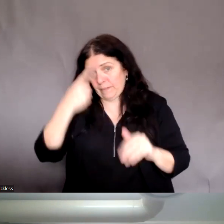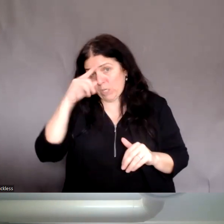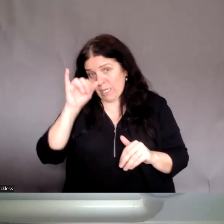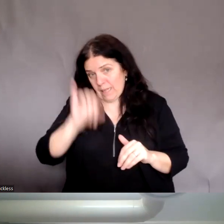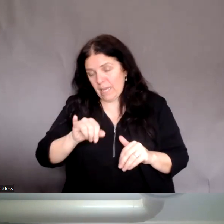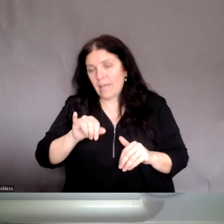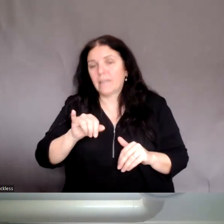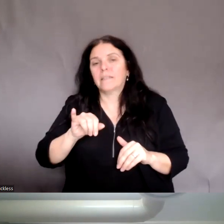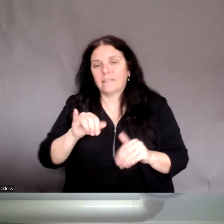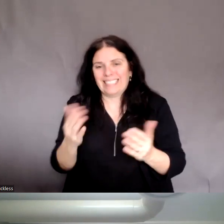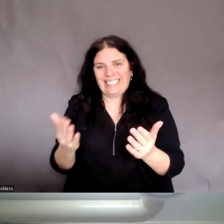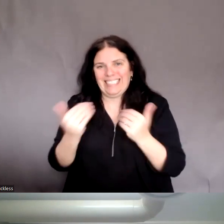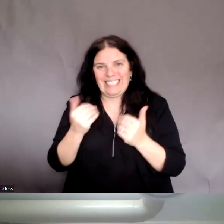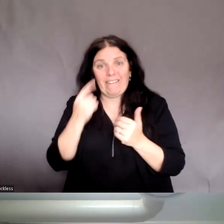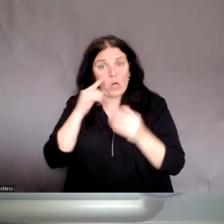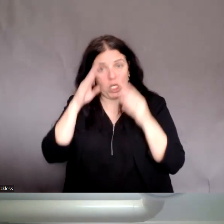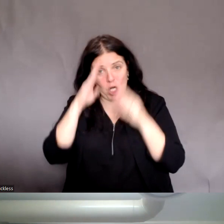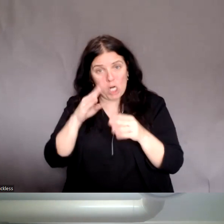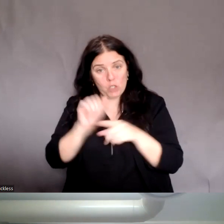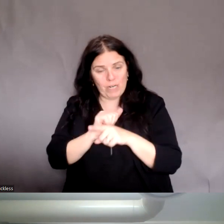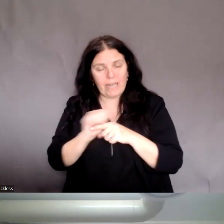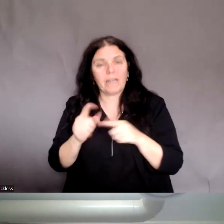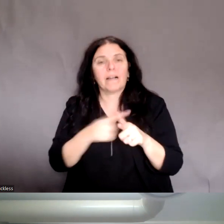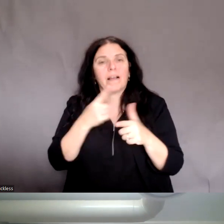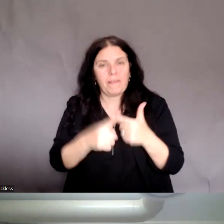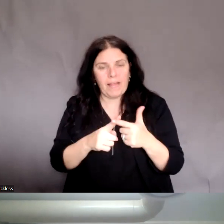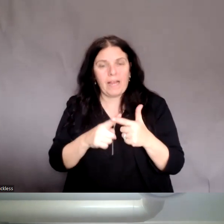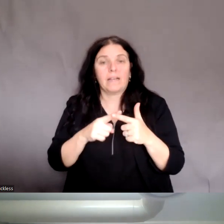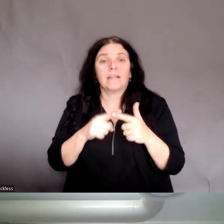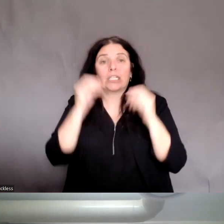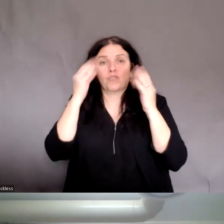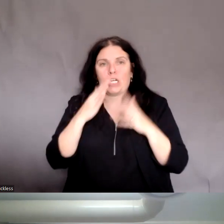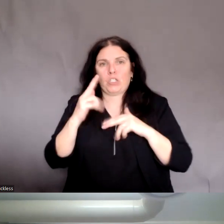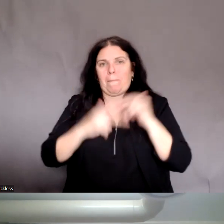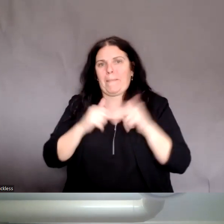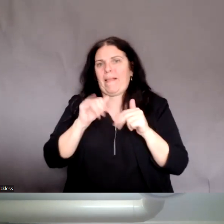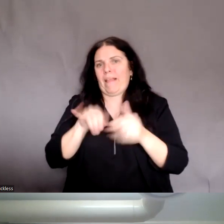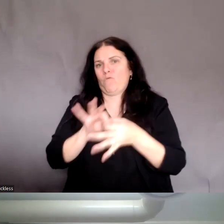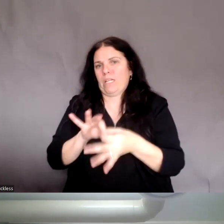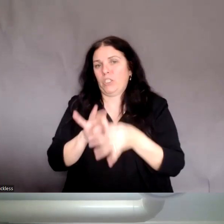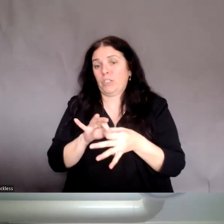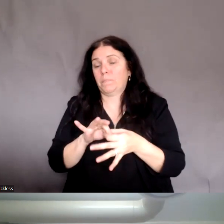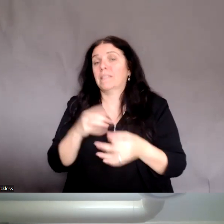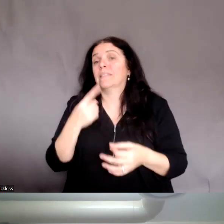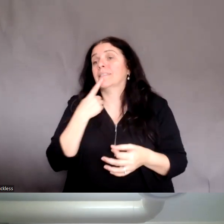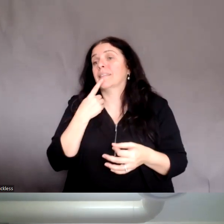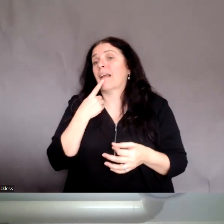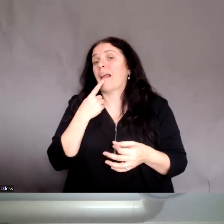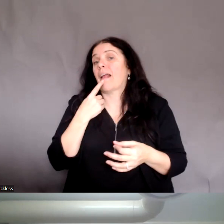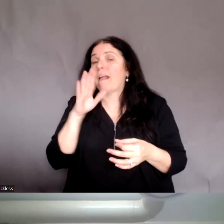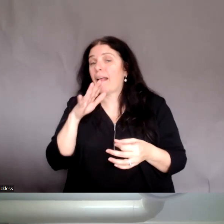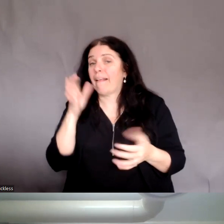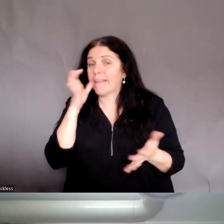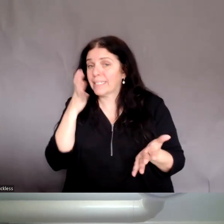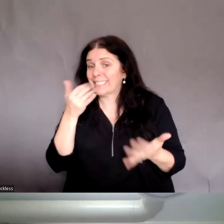targeted training, but then have the instructors build that rapport with them and then say, listen, while you're still job